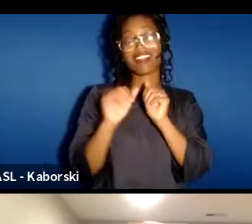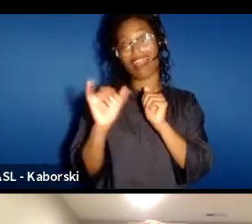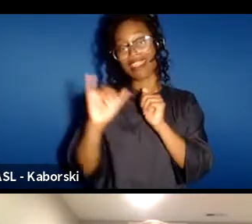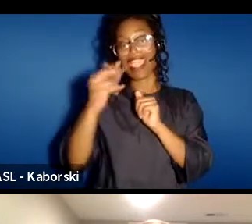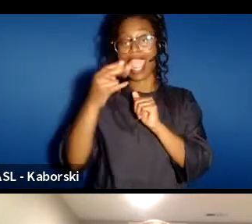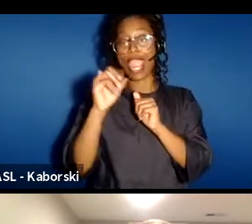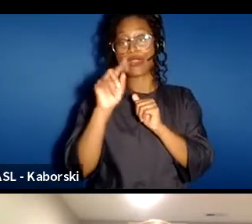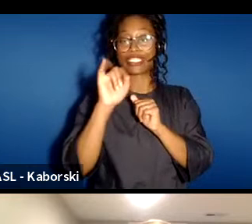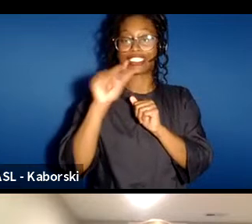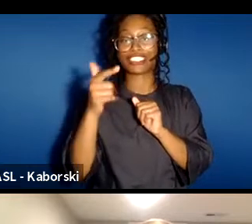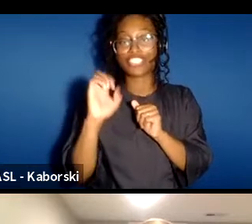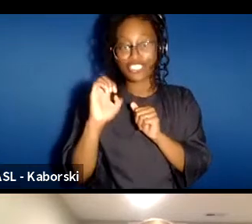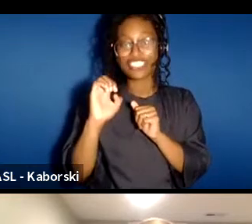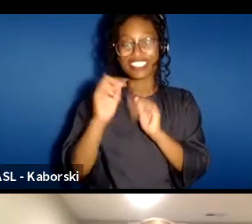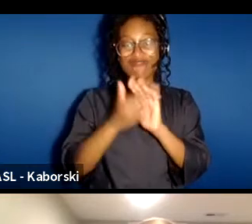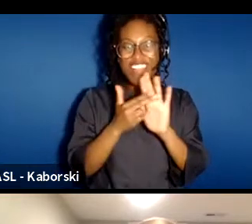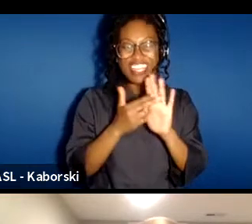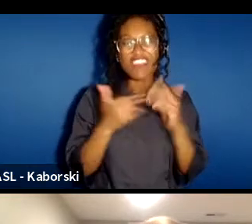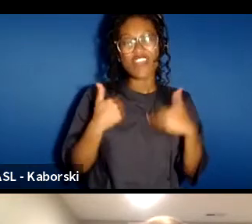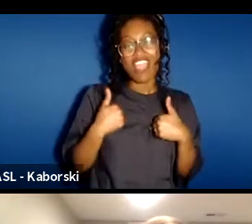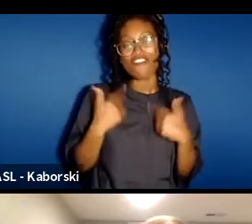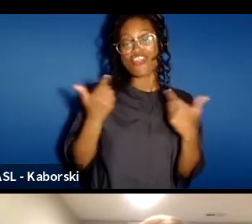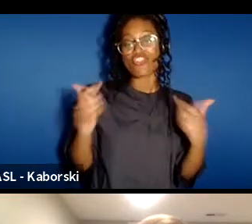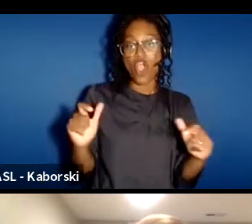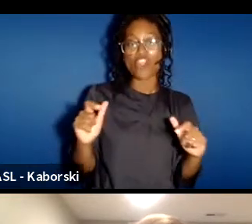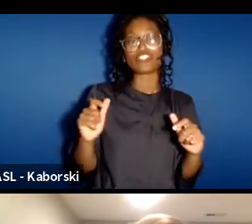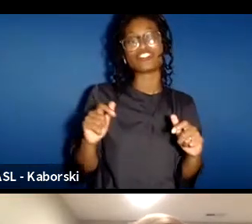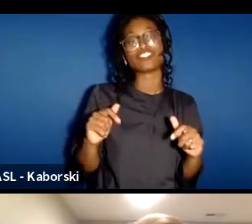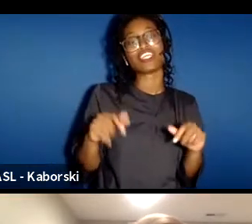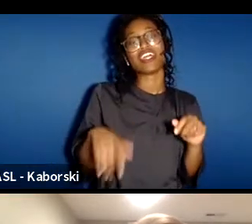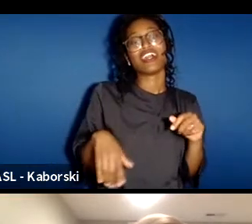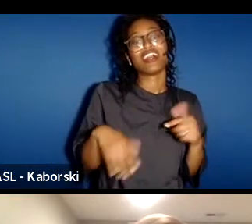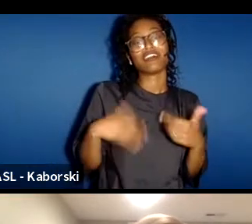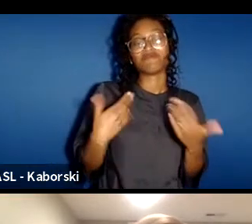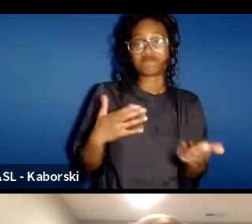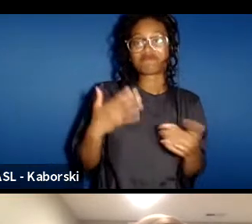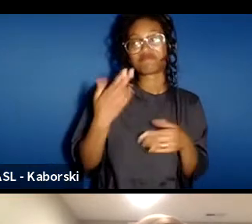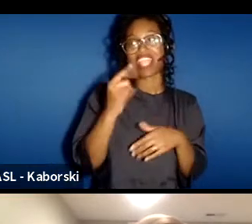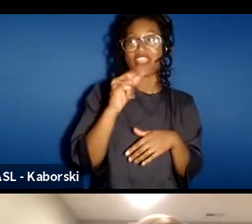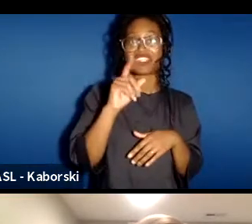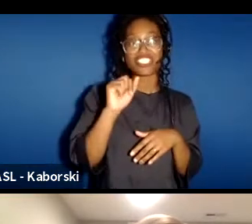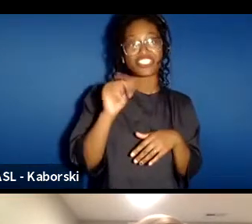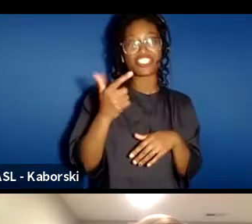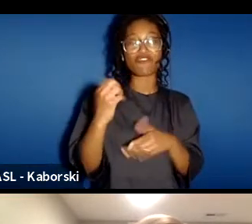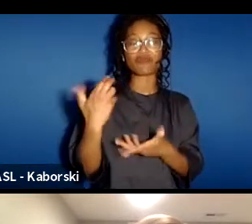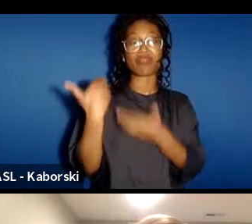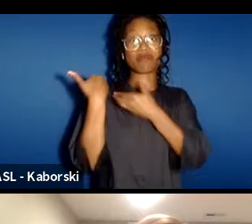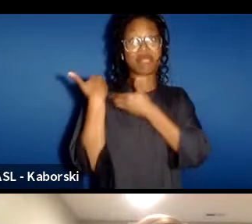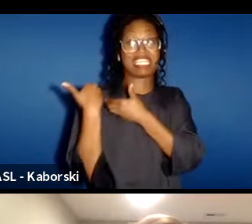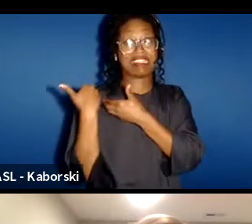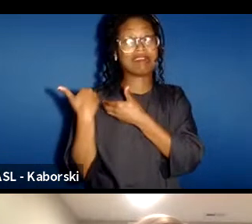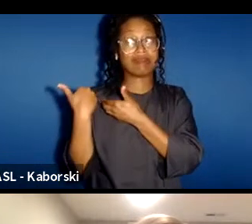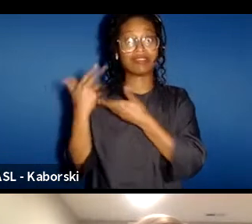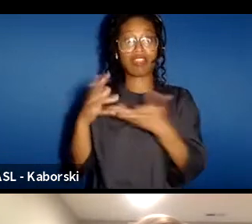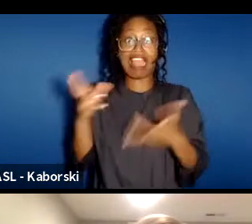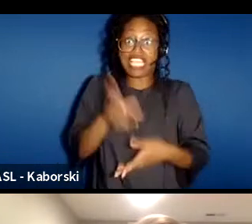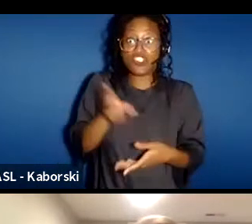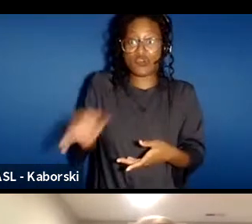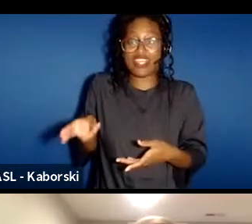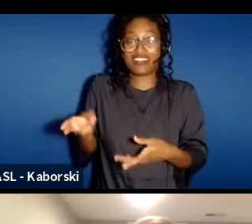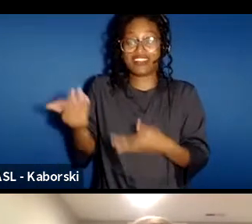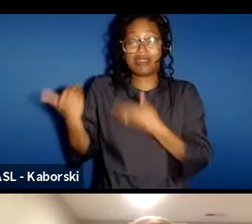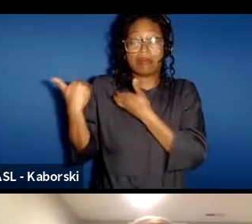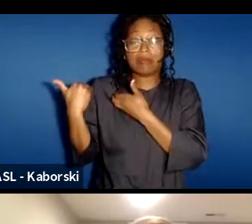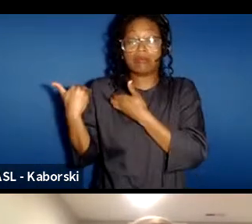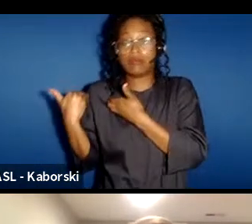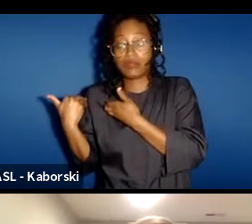brands, you kind of have a large looming heritage of responsibility on your shoulders to, pay homage